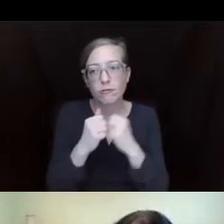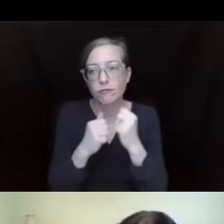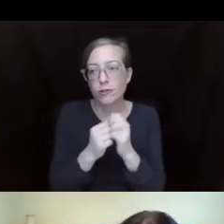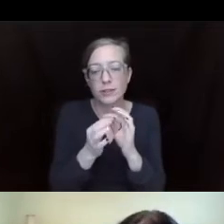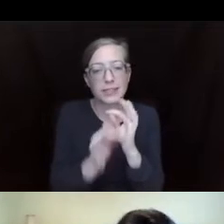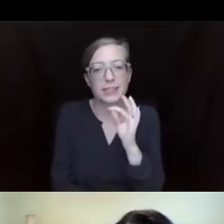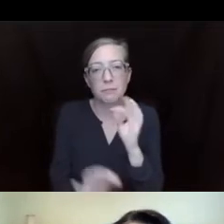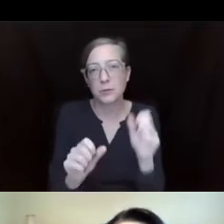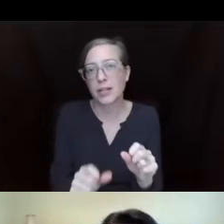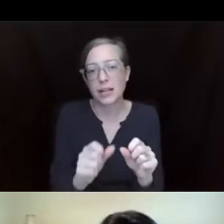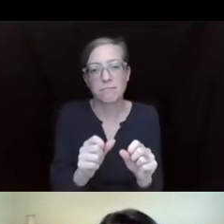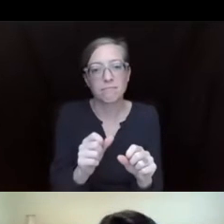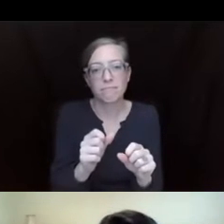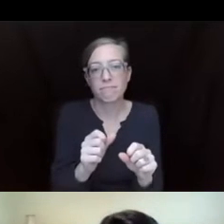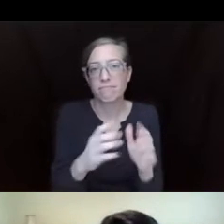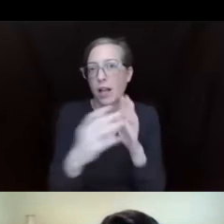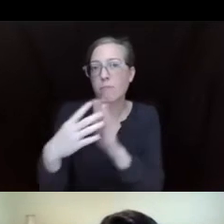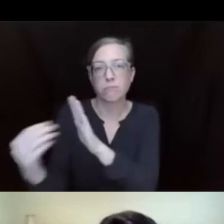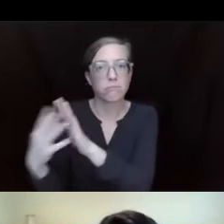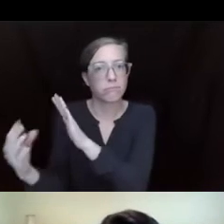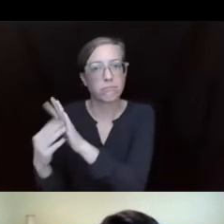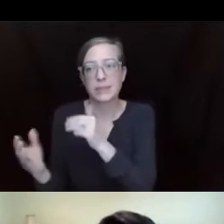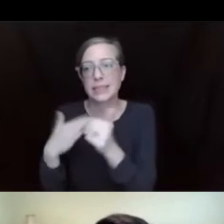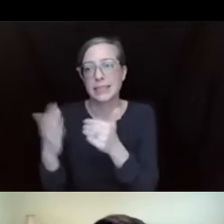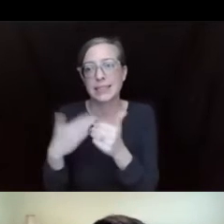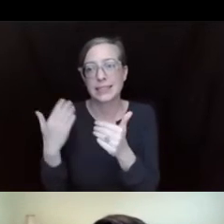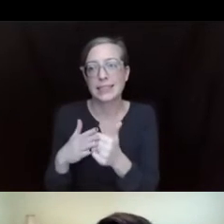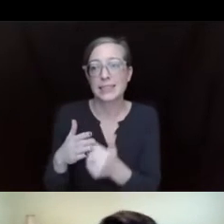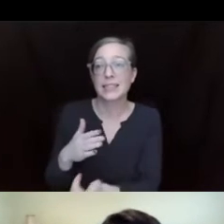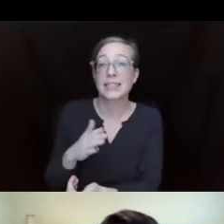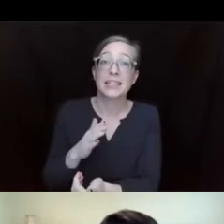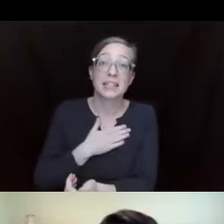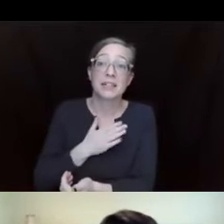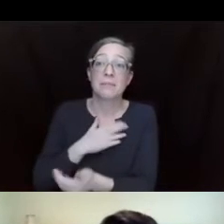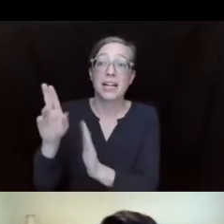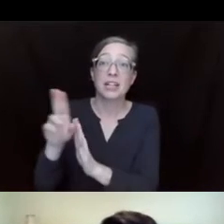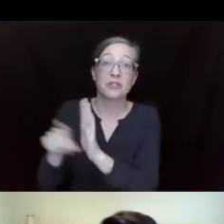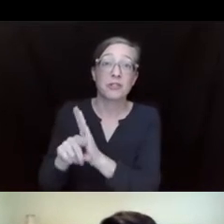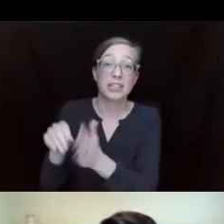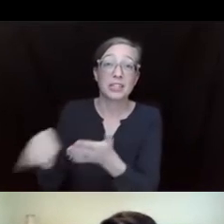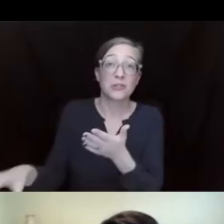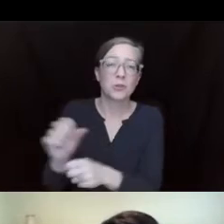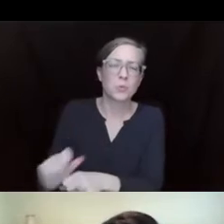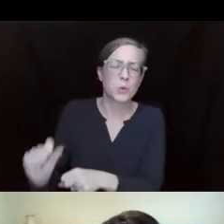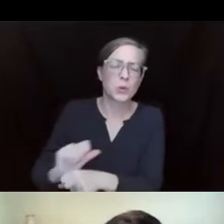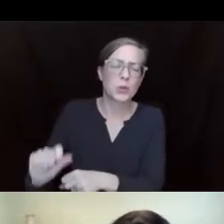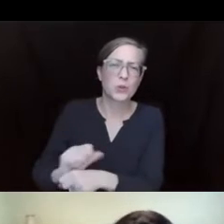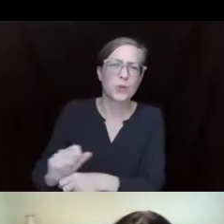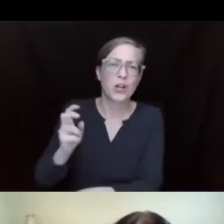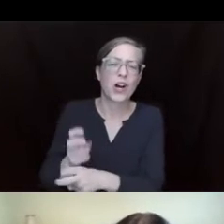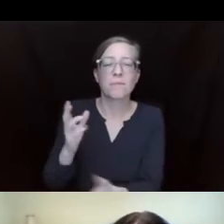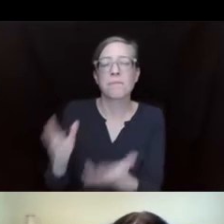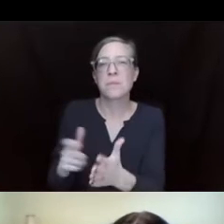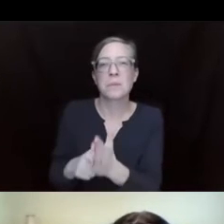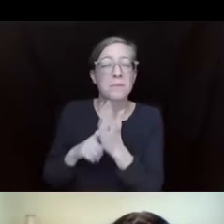super easy to fabricate. My undergraduate students that work so hard, it takes them maybe 90 minutes to make a channel. So very nice